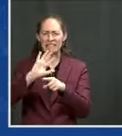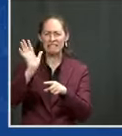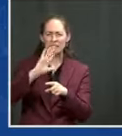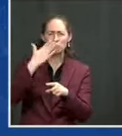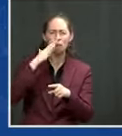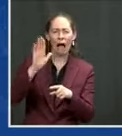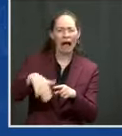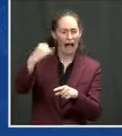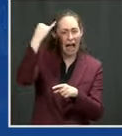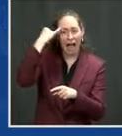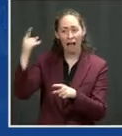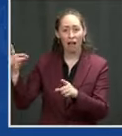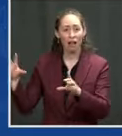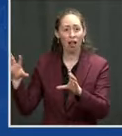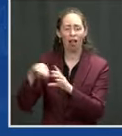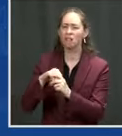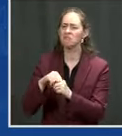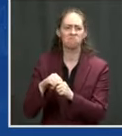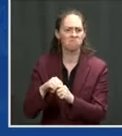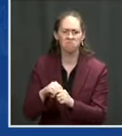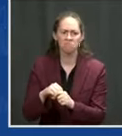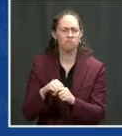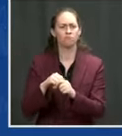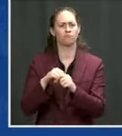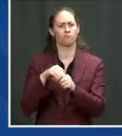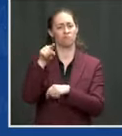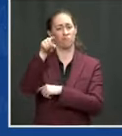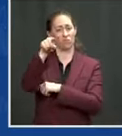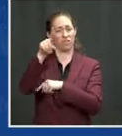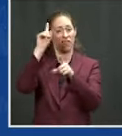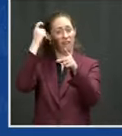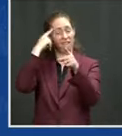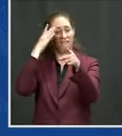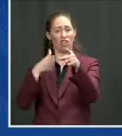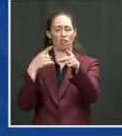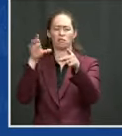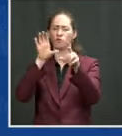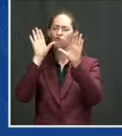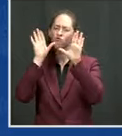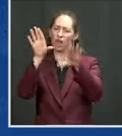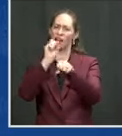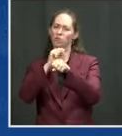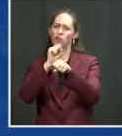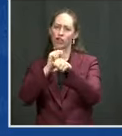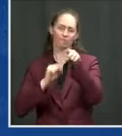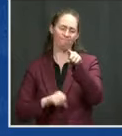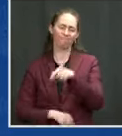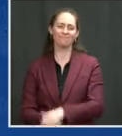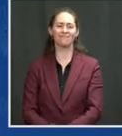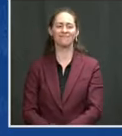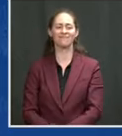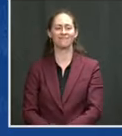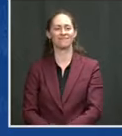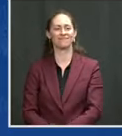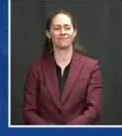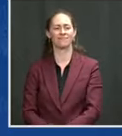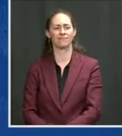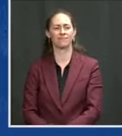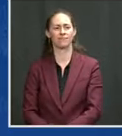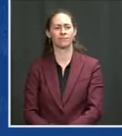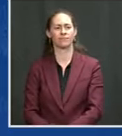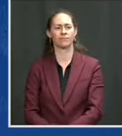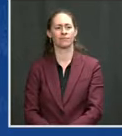incredible work and it's why I think, I think we get a lot more done at the